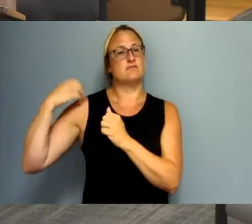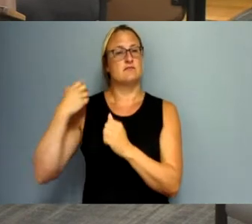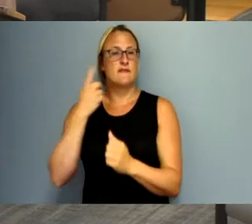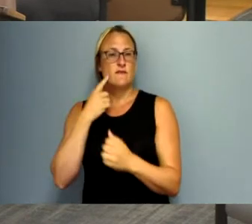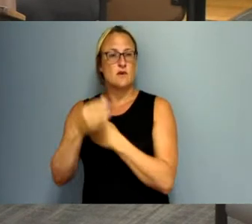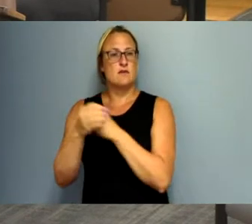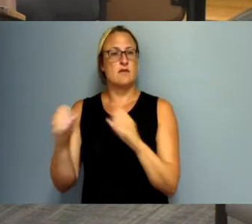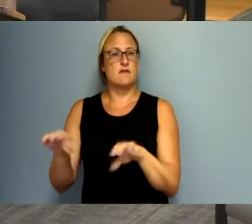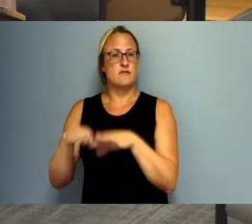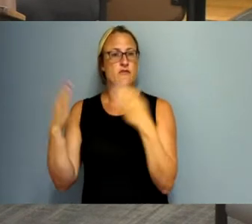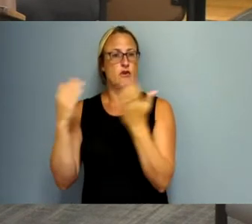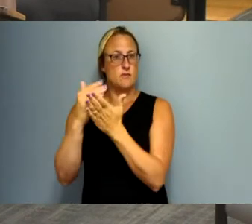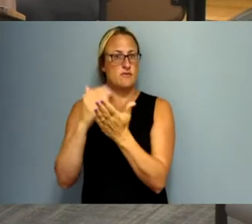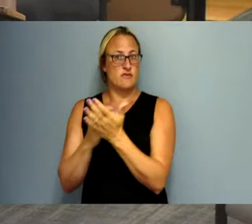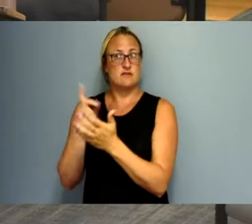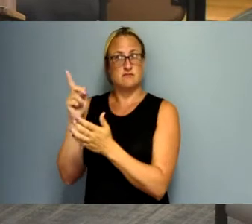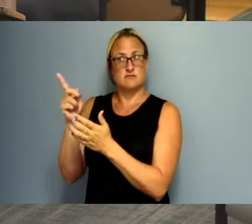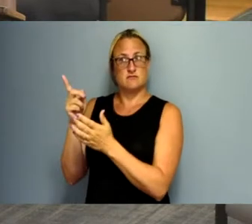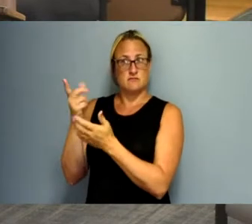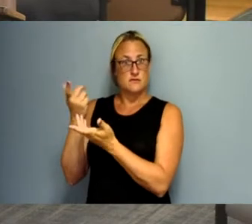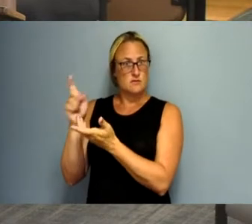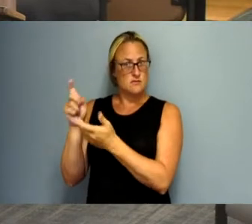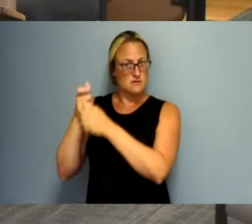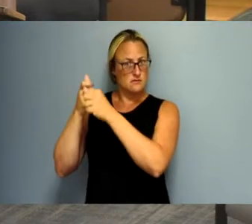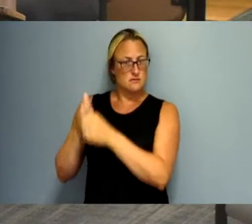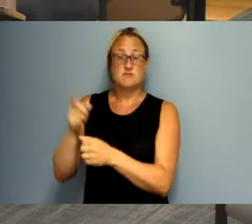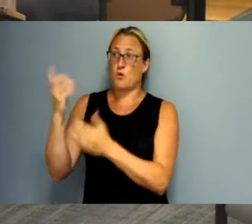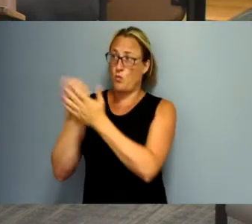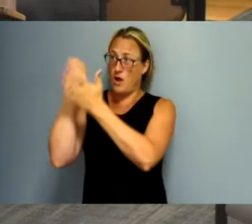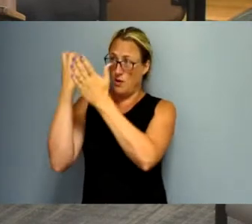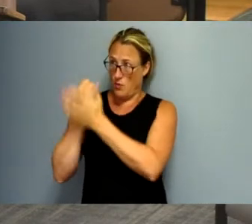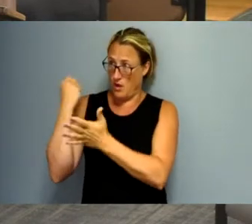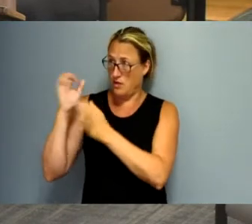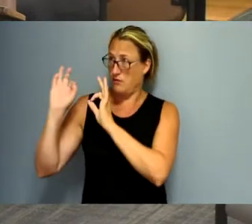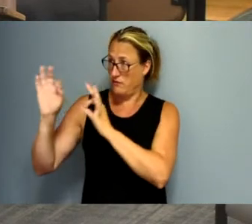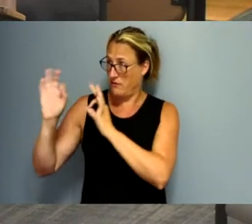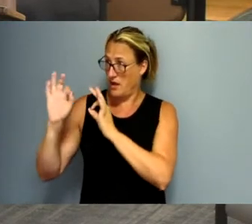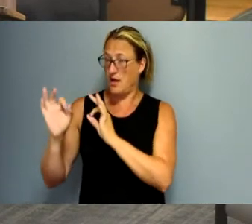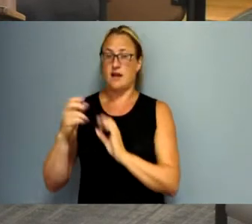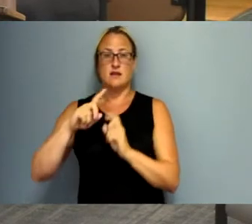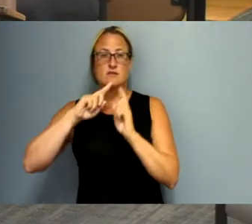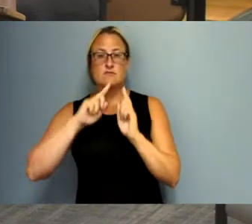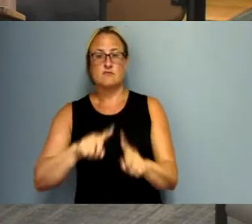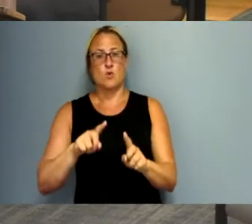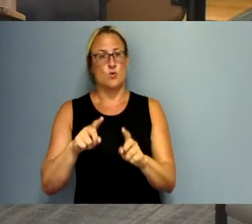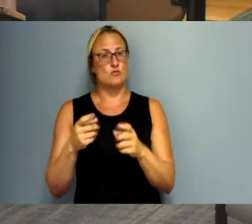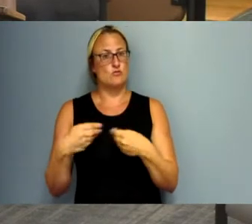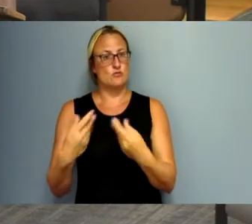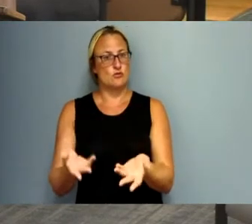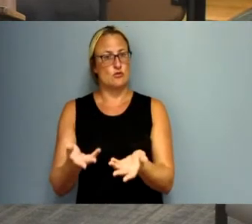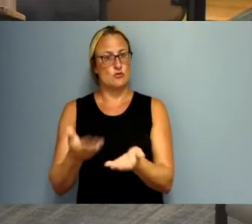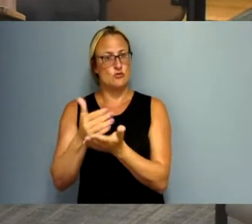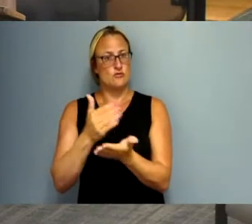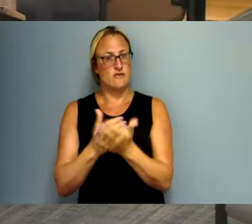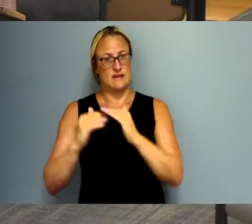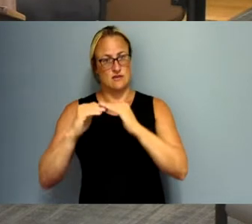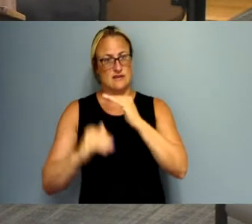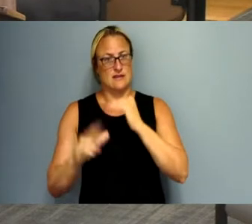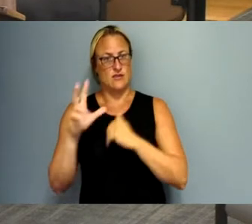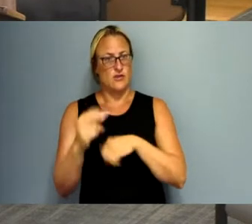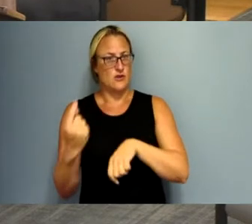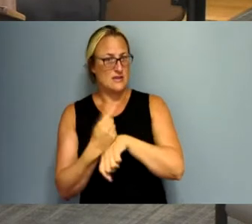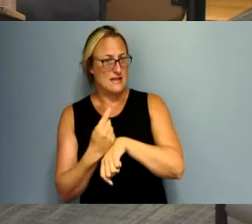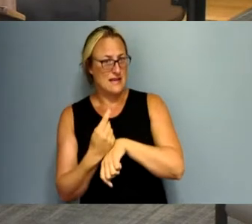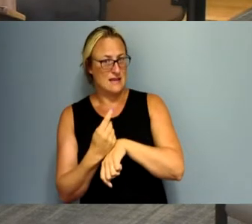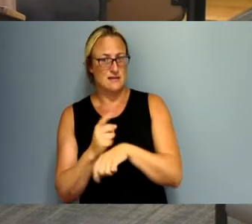in Pennsylvania. I won both appeals, and the county was ordered to produce the records in 30 days. However, instead of